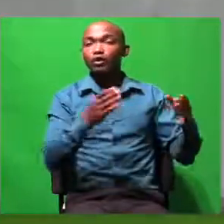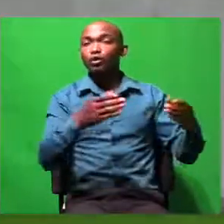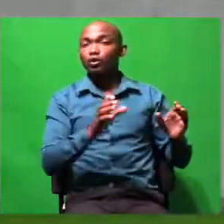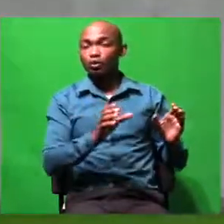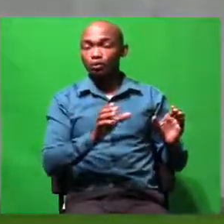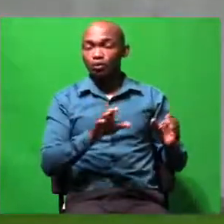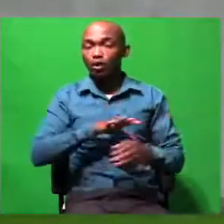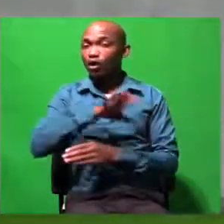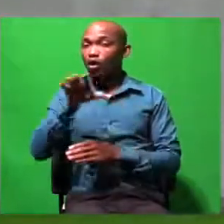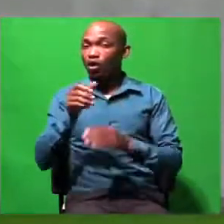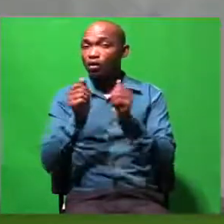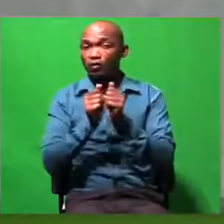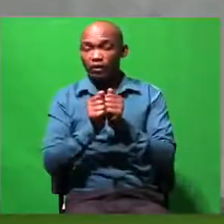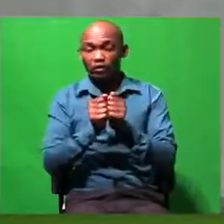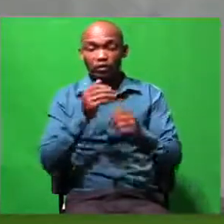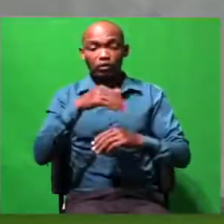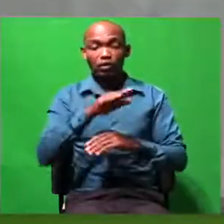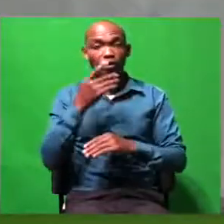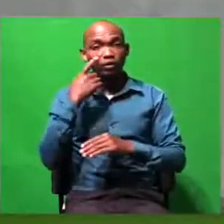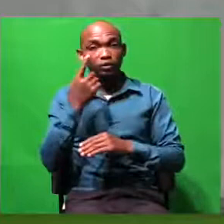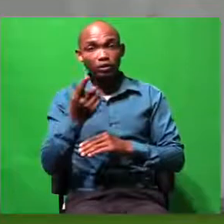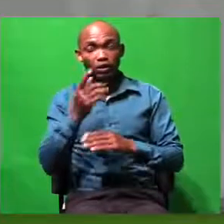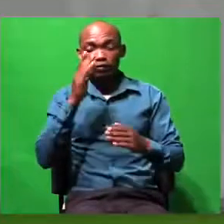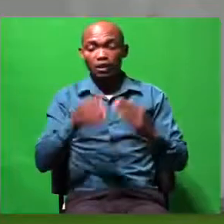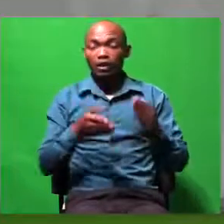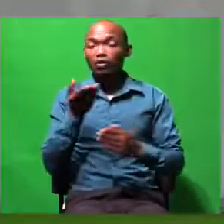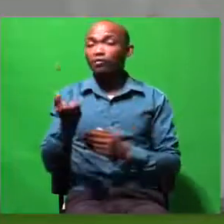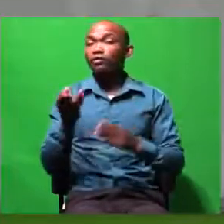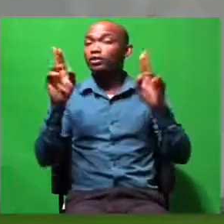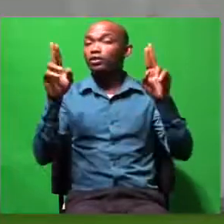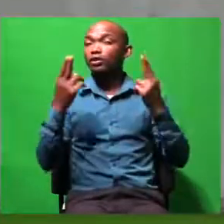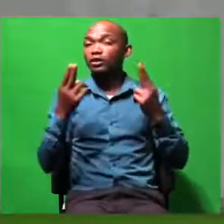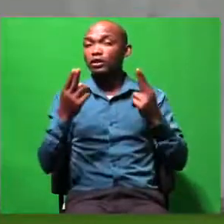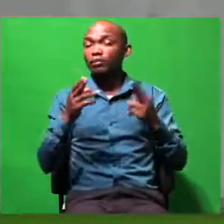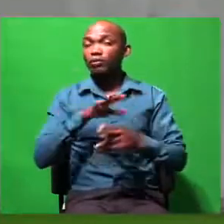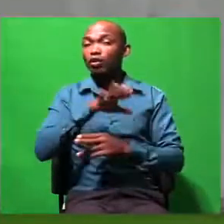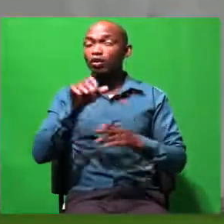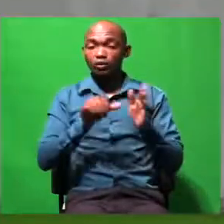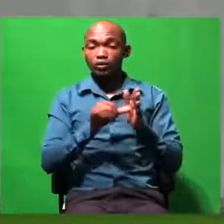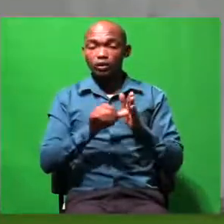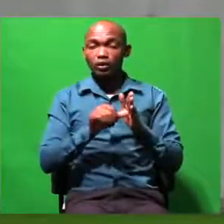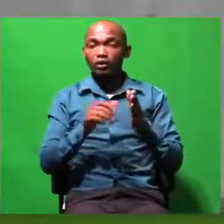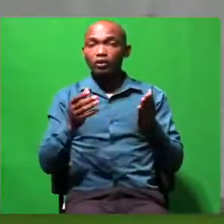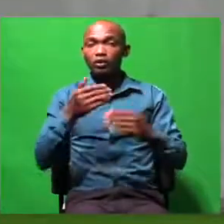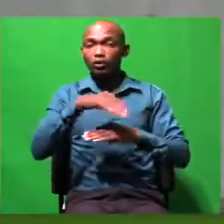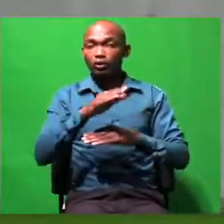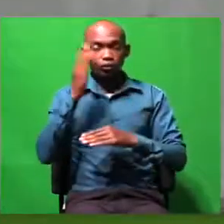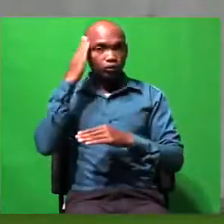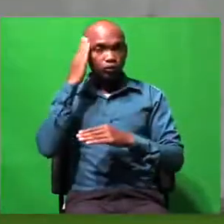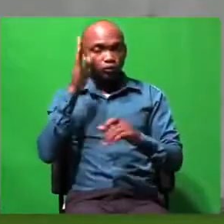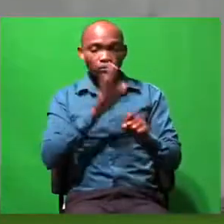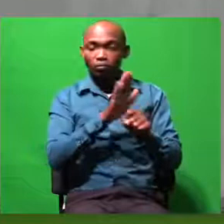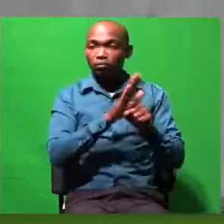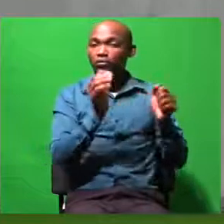of things we are going to see at the end of this lesson. And my dear student, you're going to know a lot of things about those special